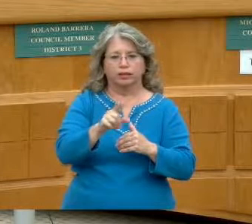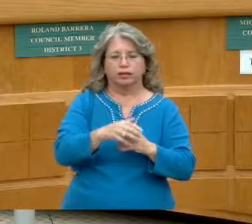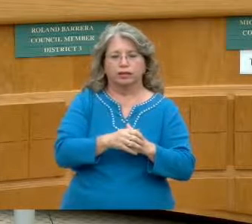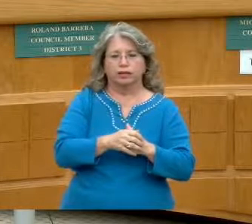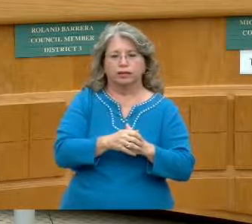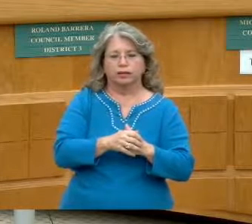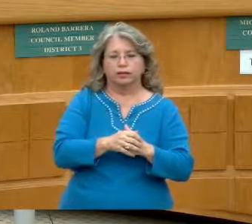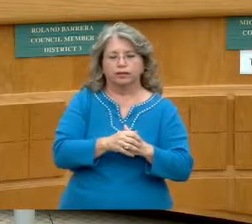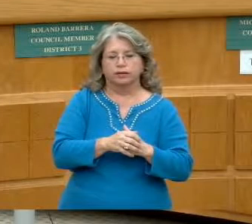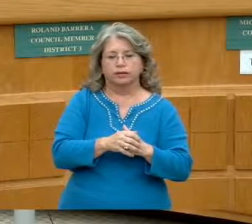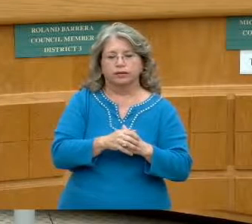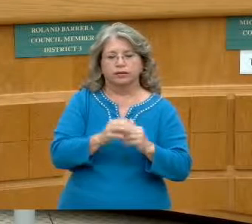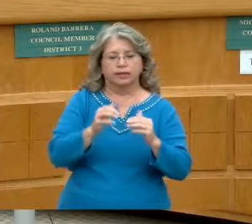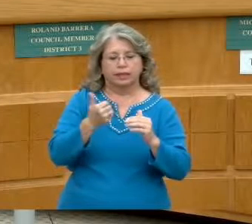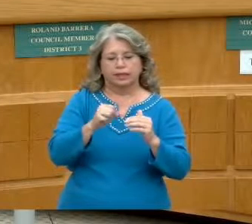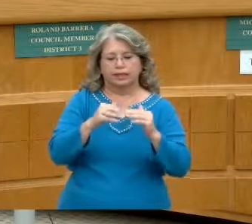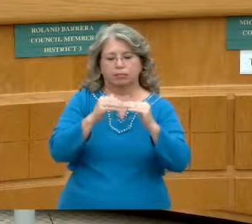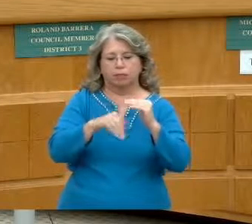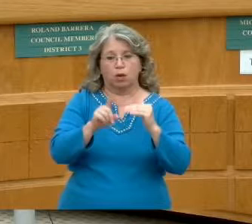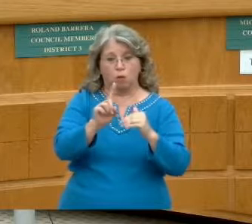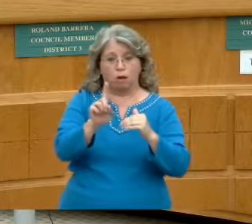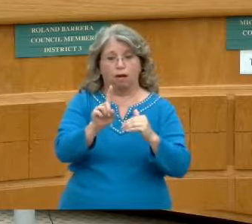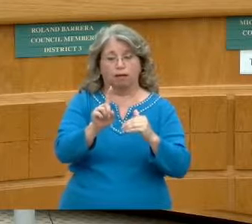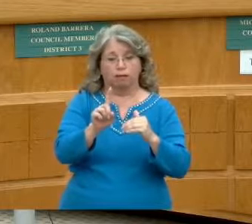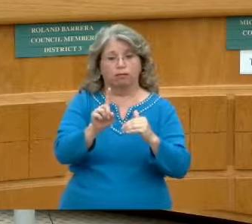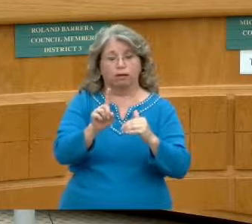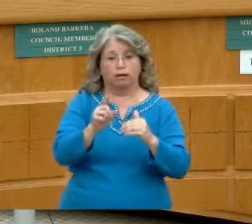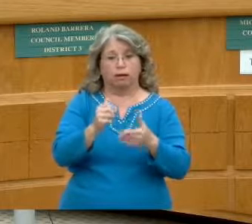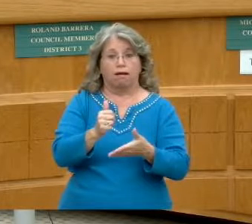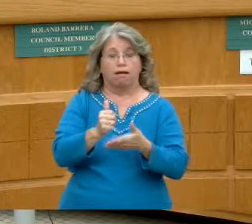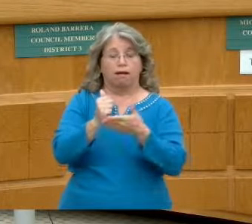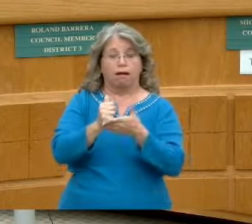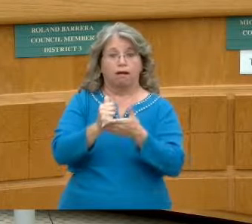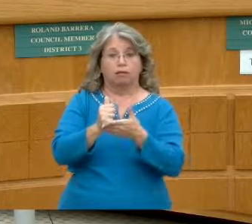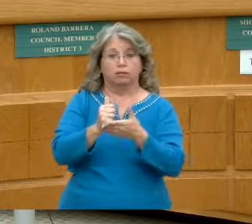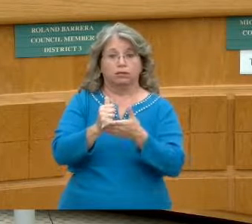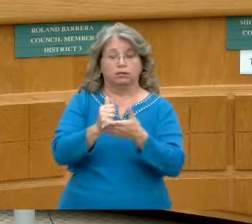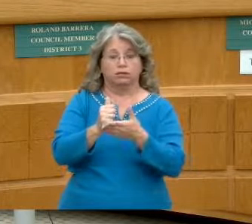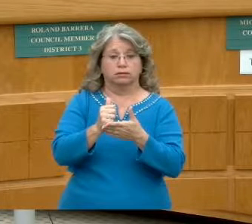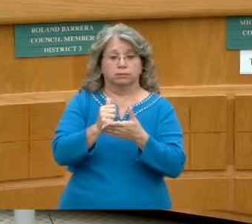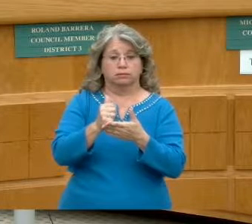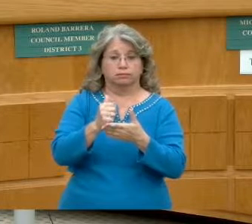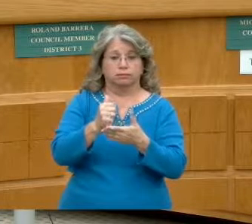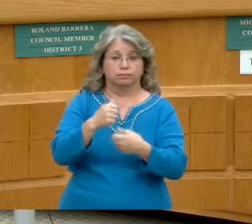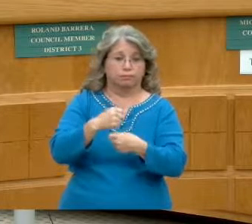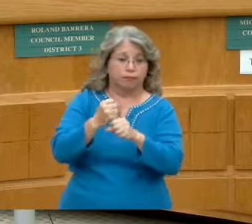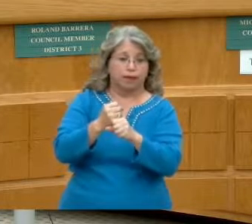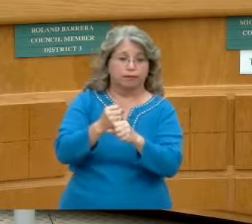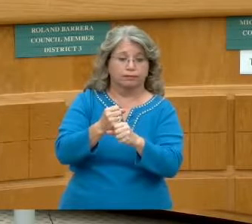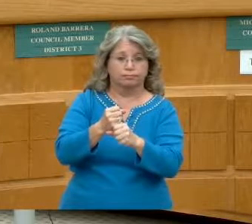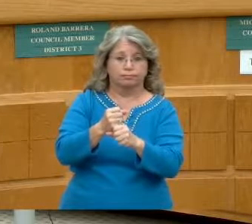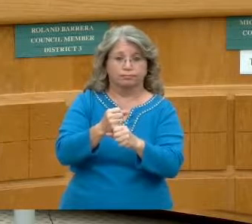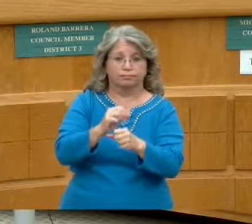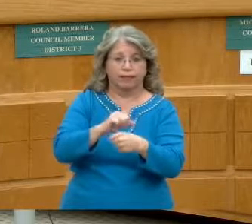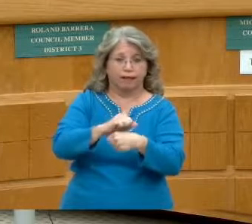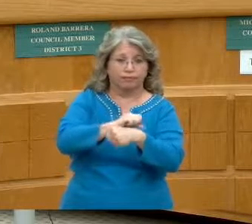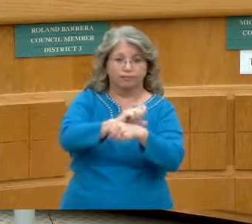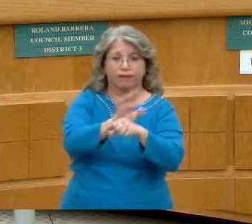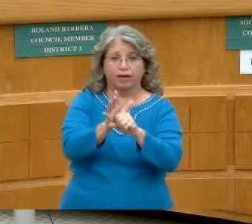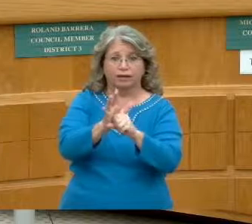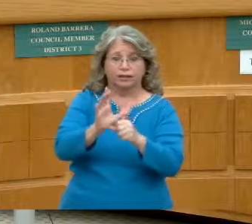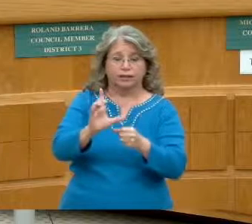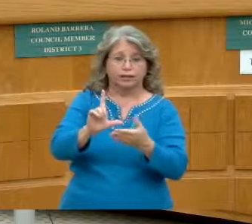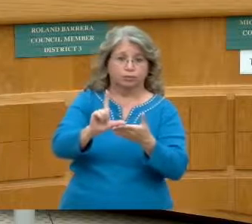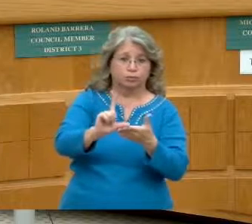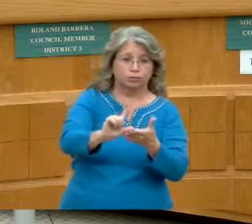point, but anything below a 1 helps to extinguish the virus. So he'll talk to us more about it on Friday, but that's a good